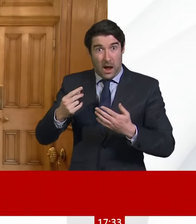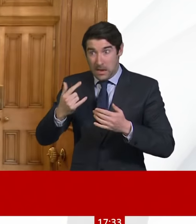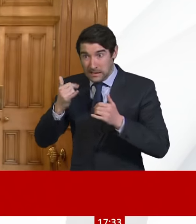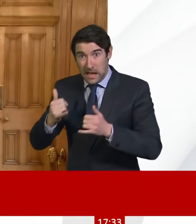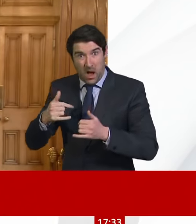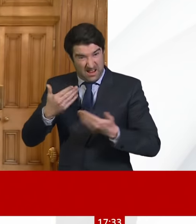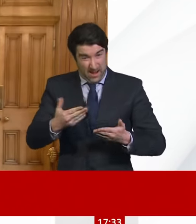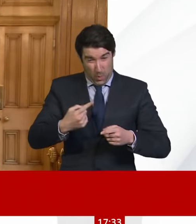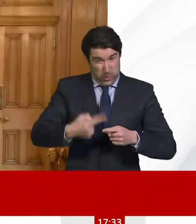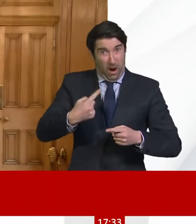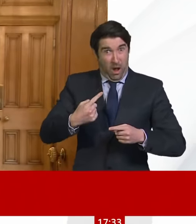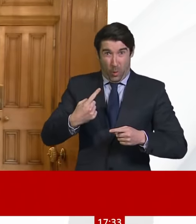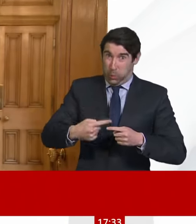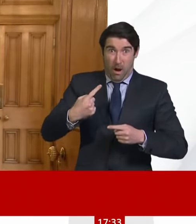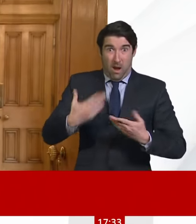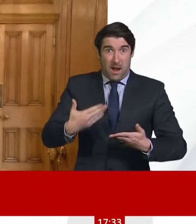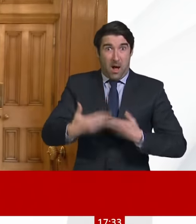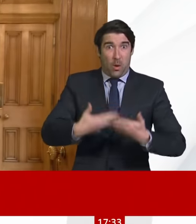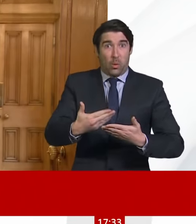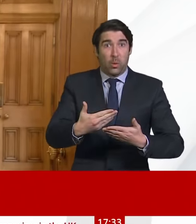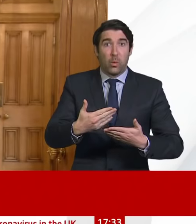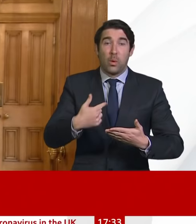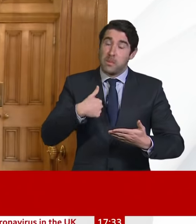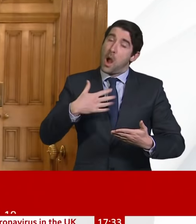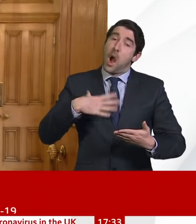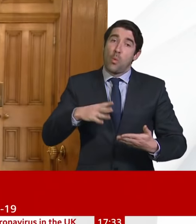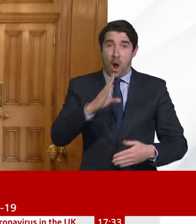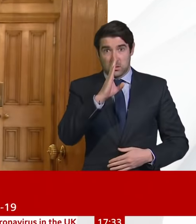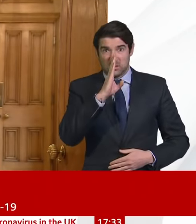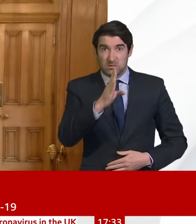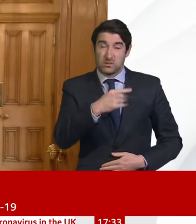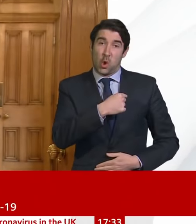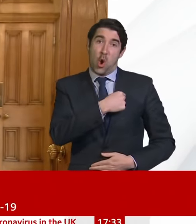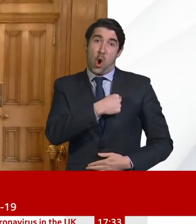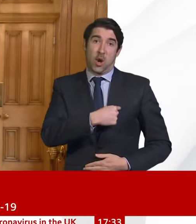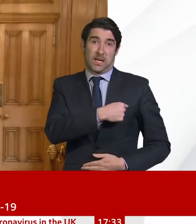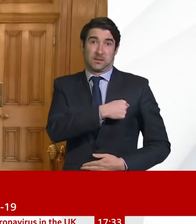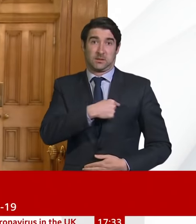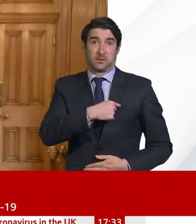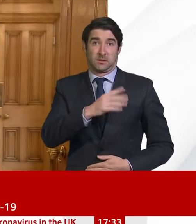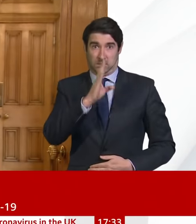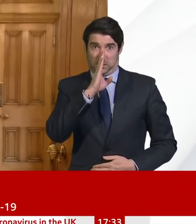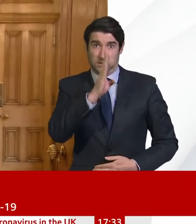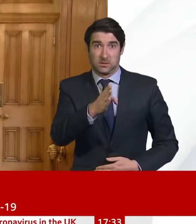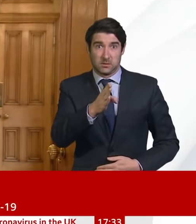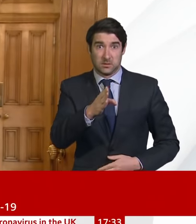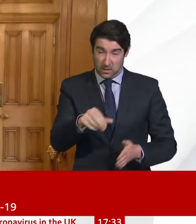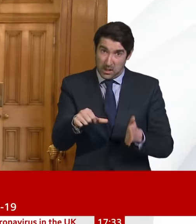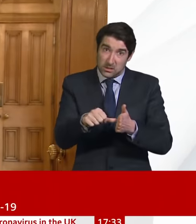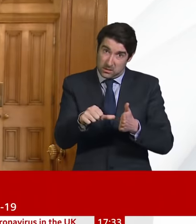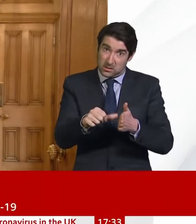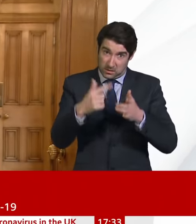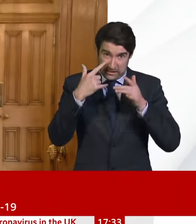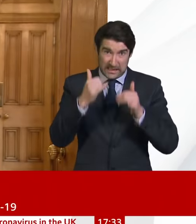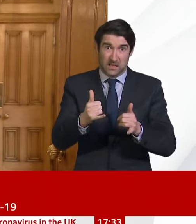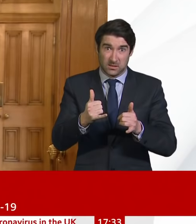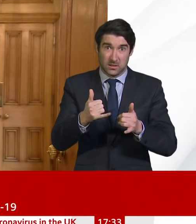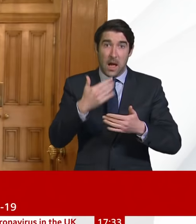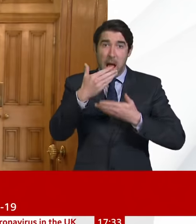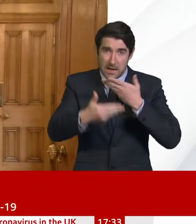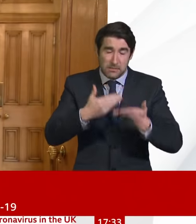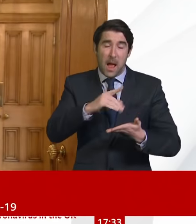face and the plan we have to rise to those challenges. I'm going to go through some of the challenges